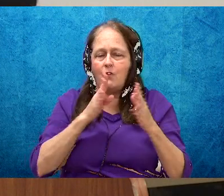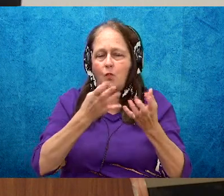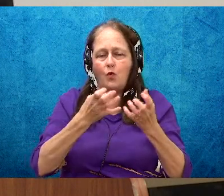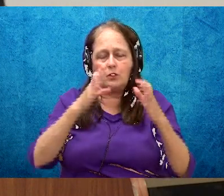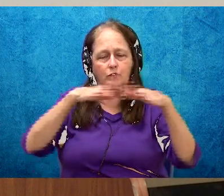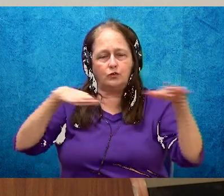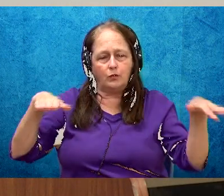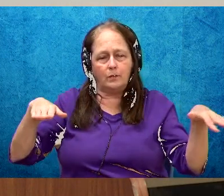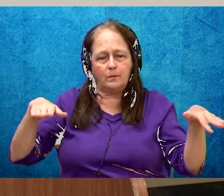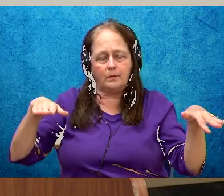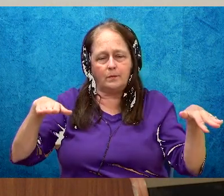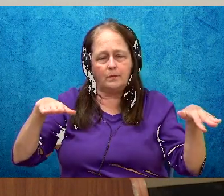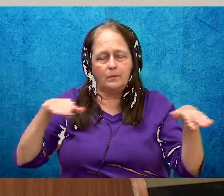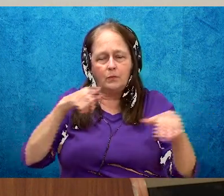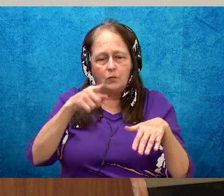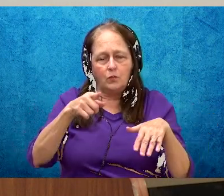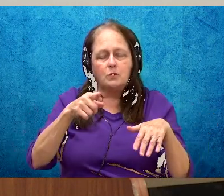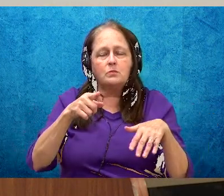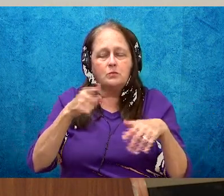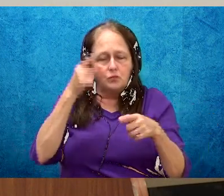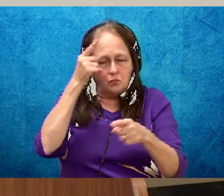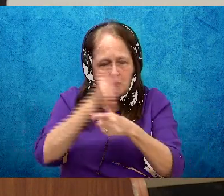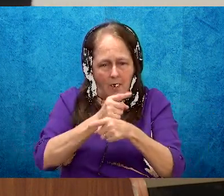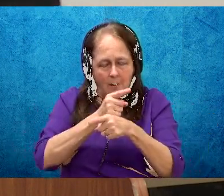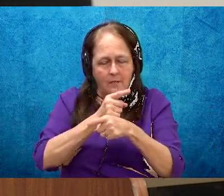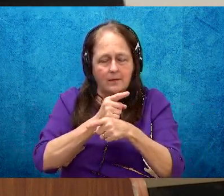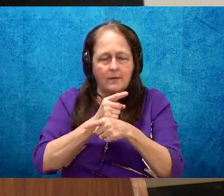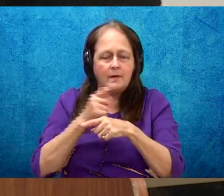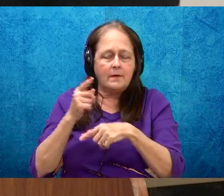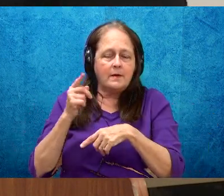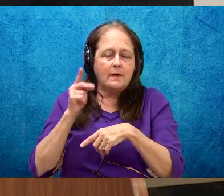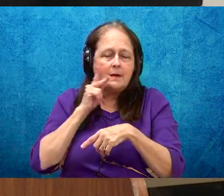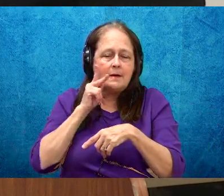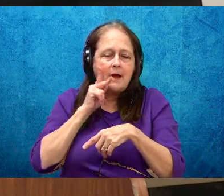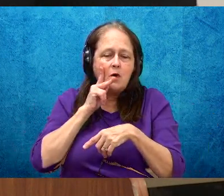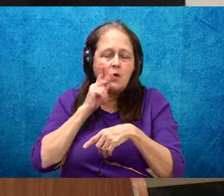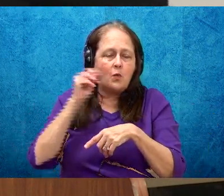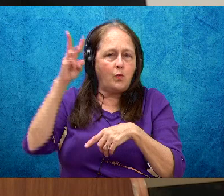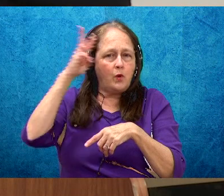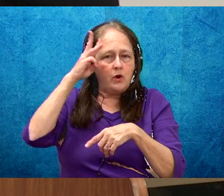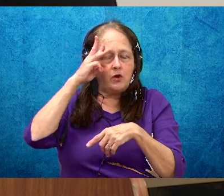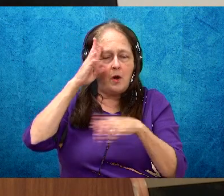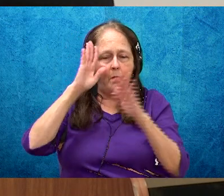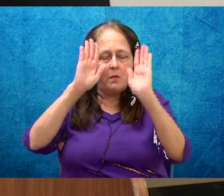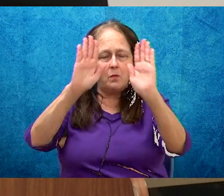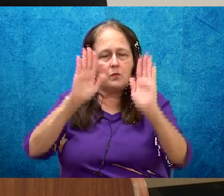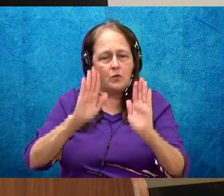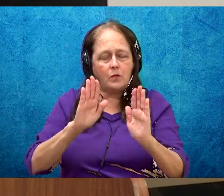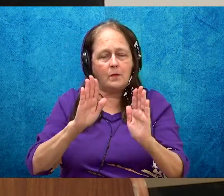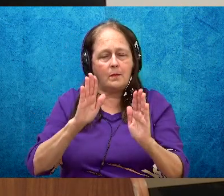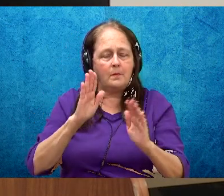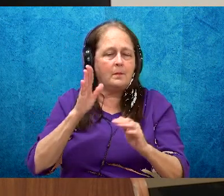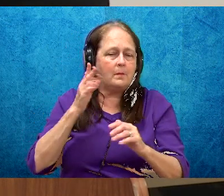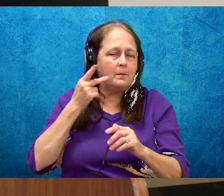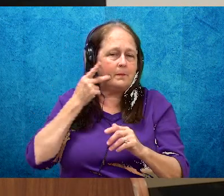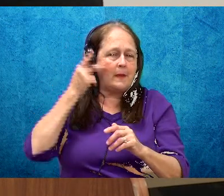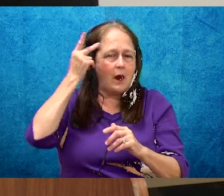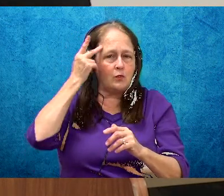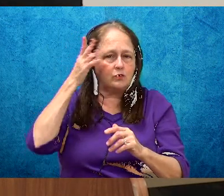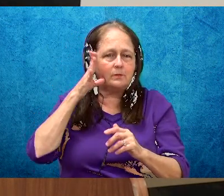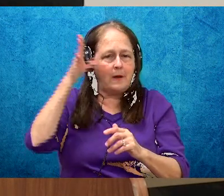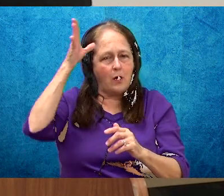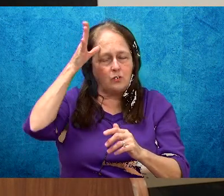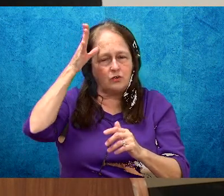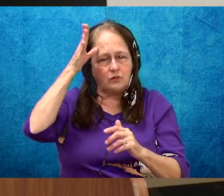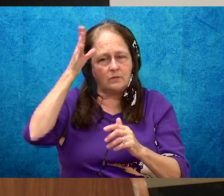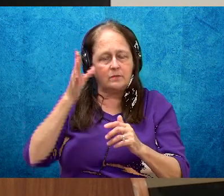I agree. You are correct. Karen and William are great parents. You're doing awesome. Let's move on to the third excerpt and